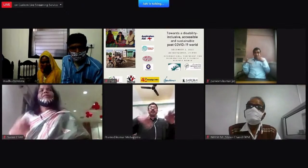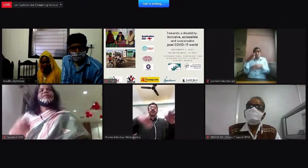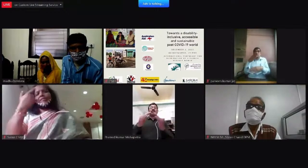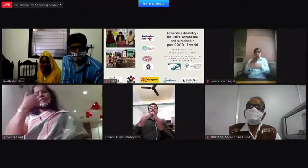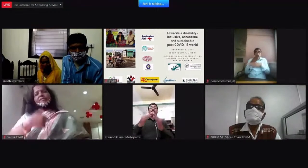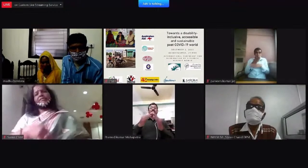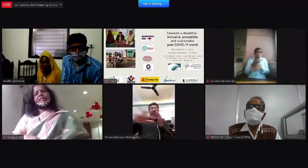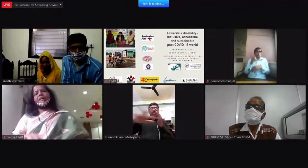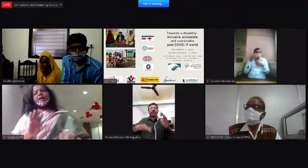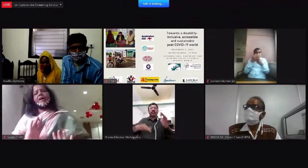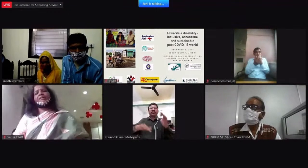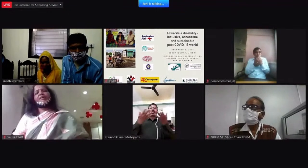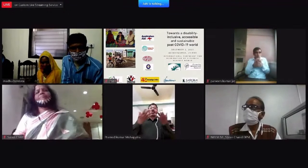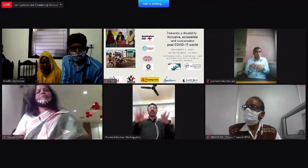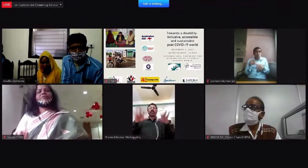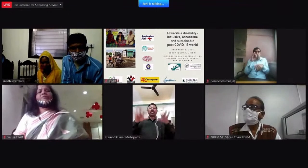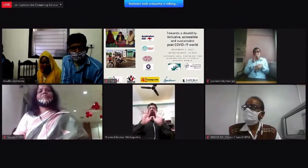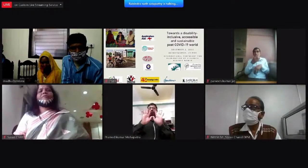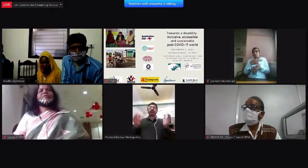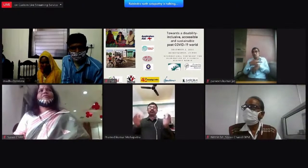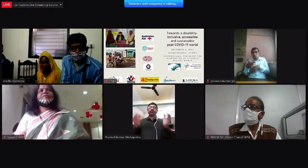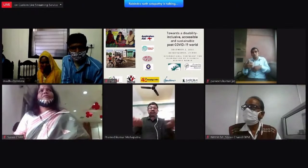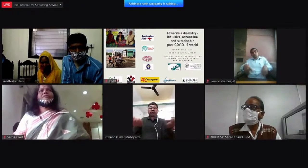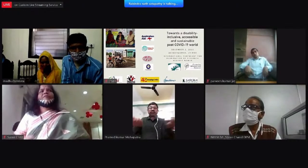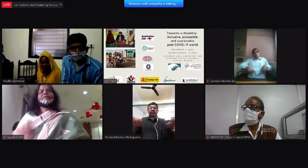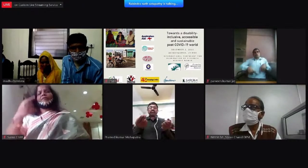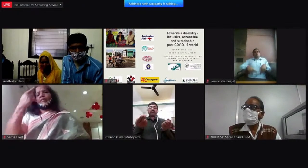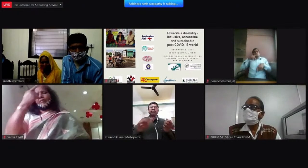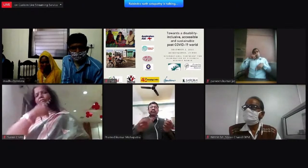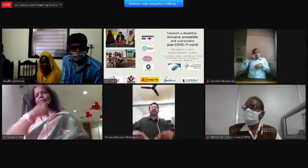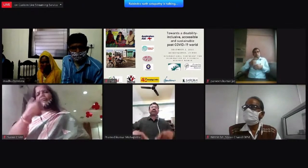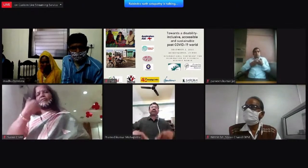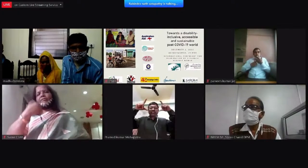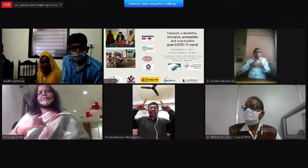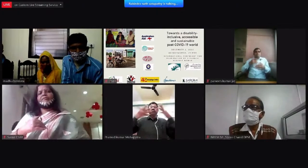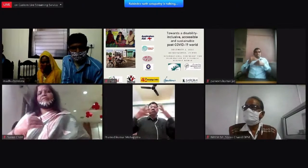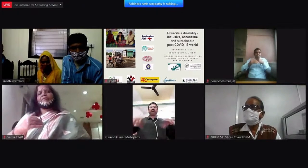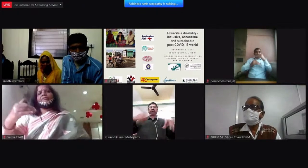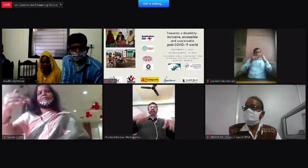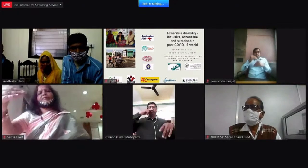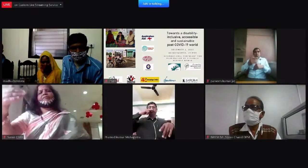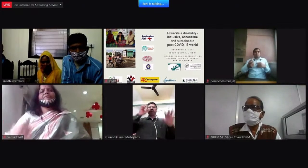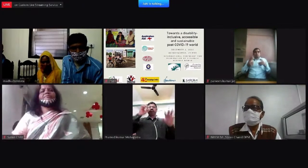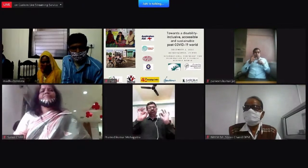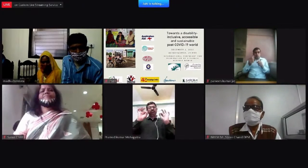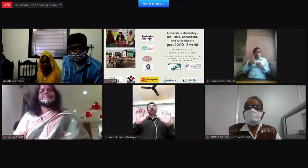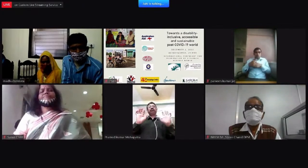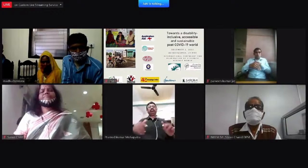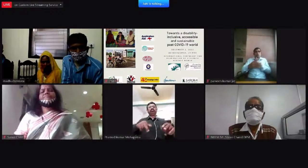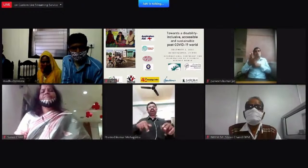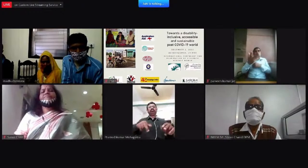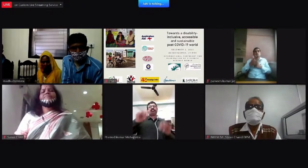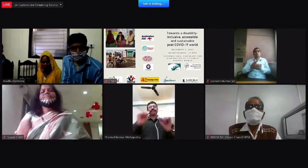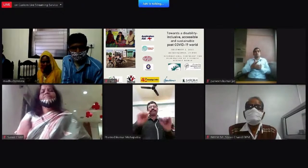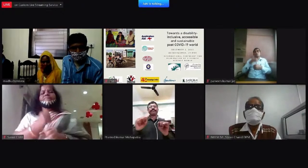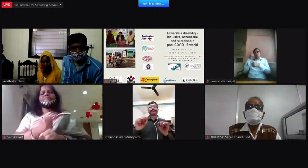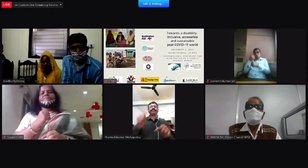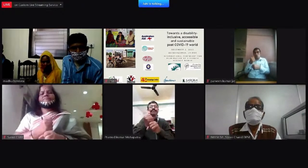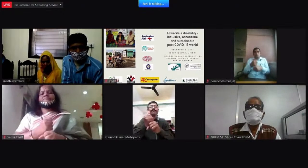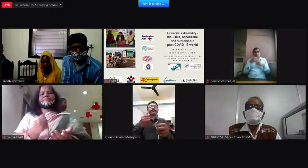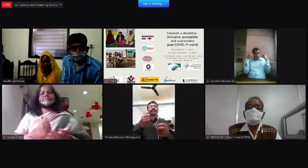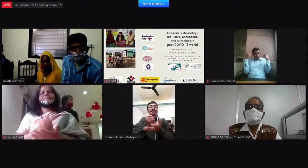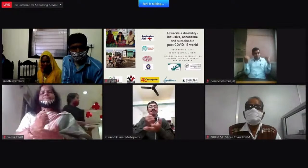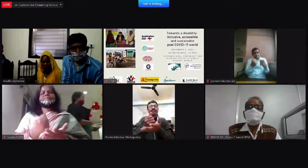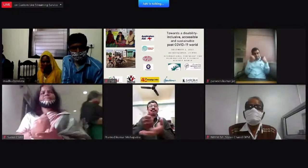only social protection and wash, but also they are also in a position to live with dignity and take forward their life. And